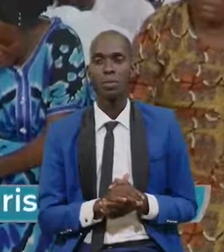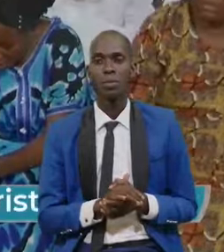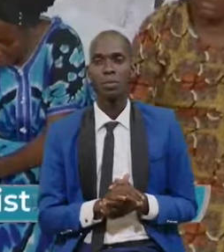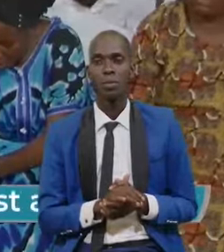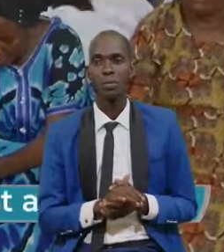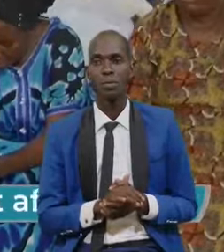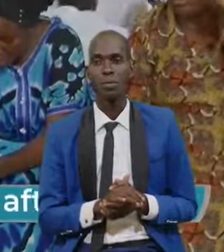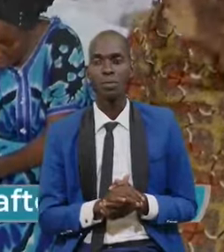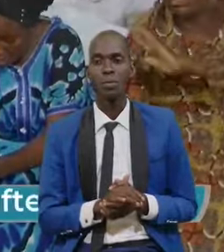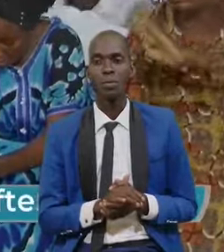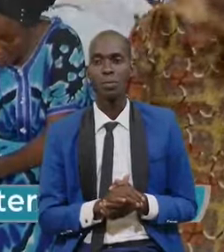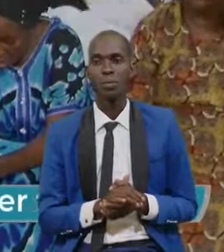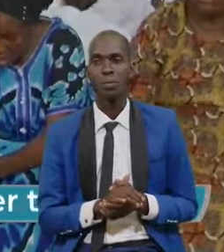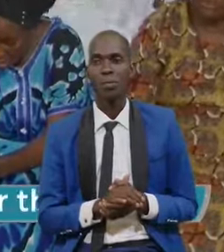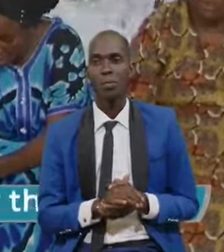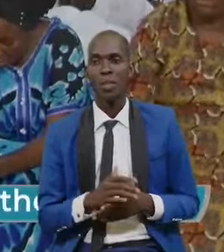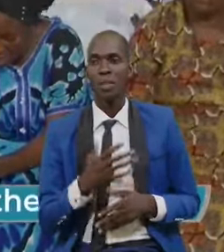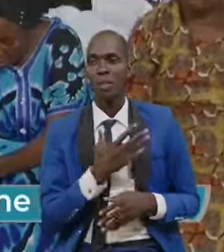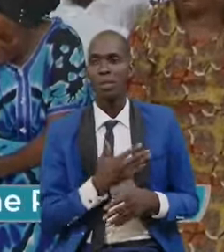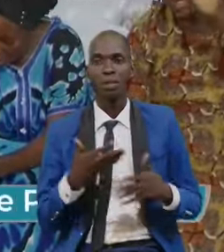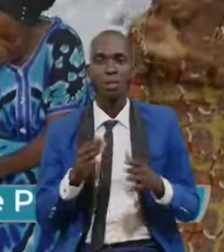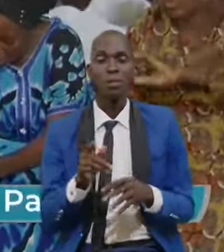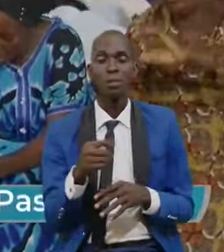Wave the flag up.